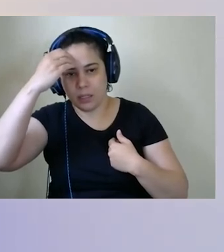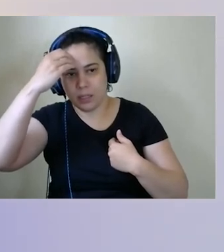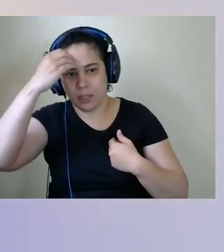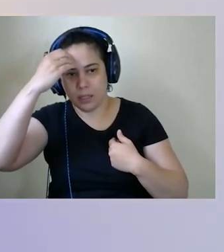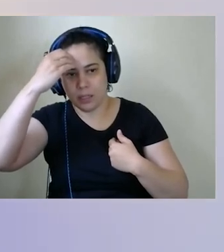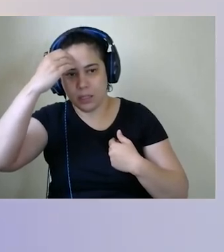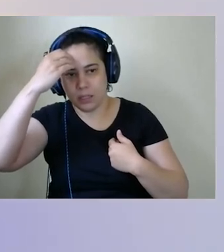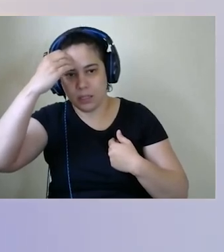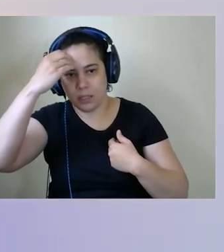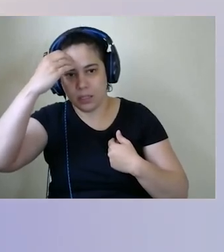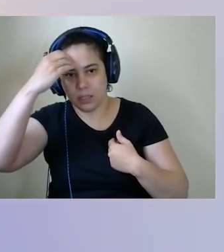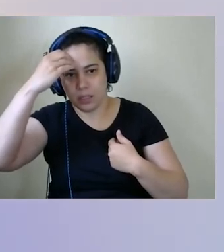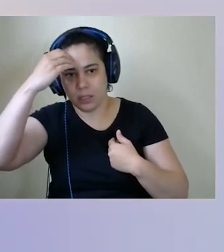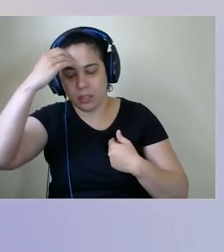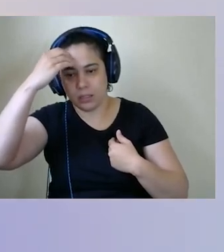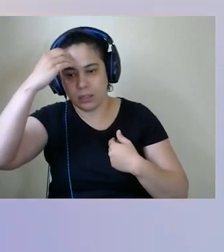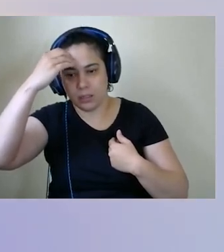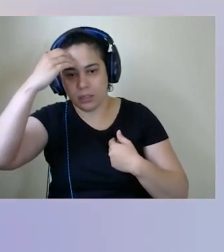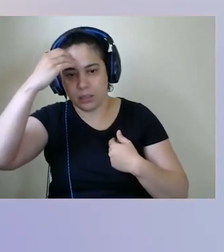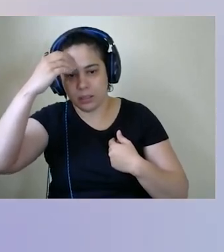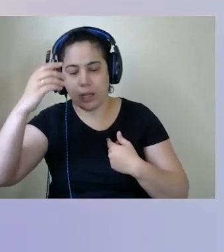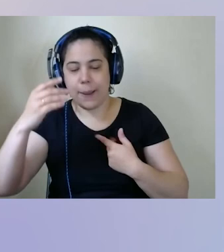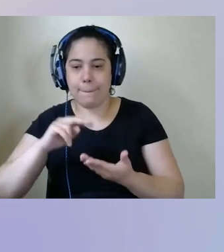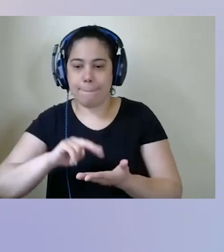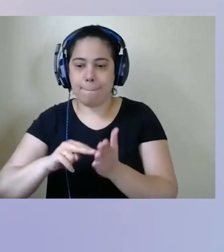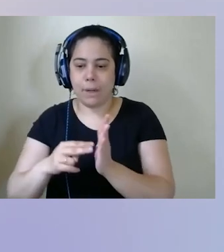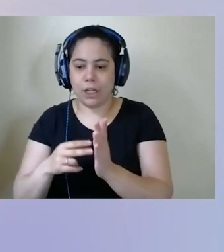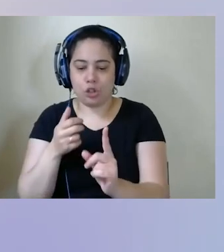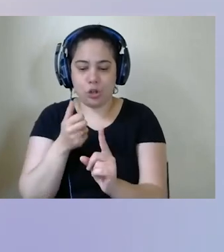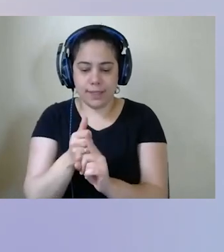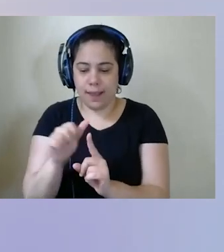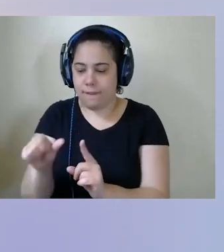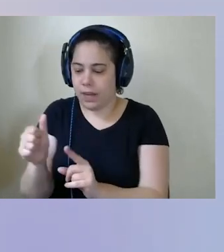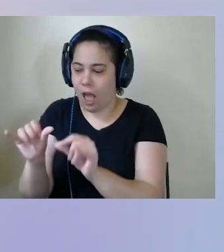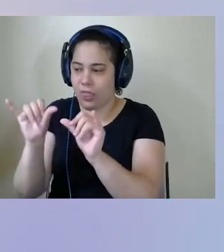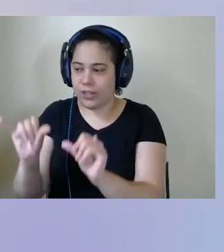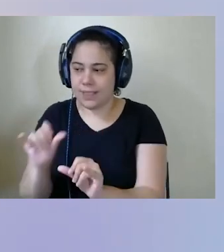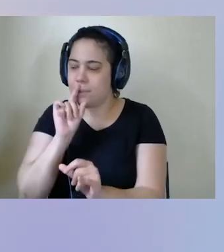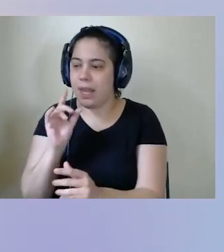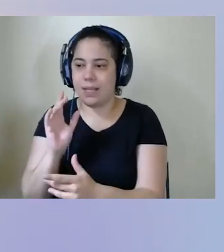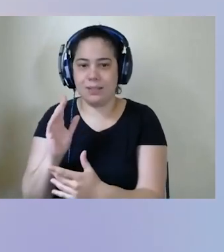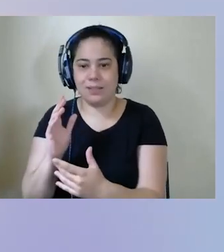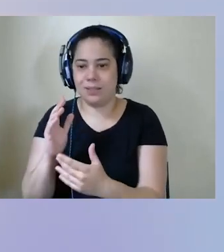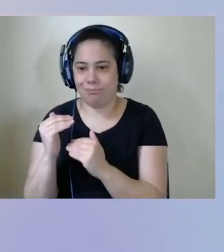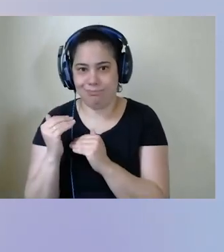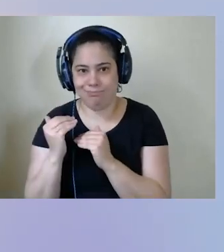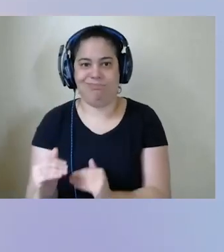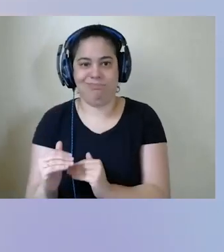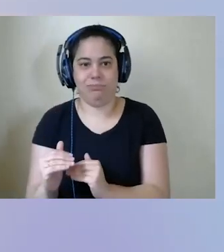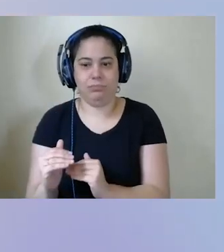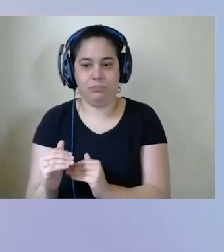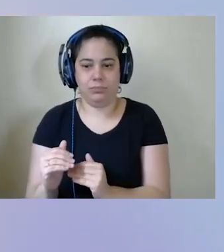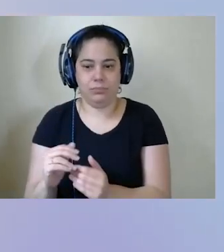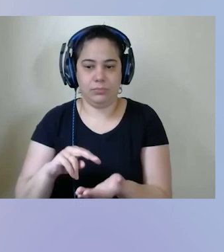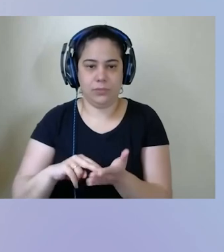a very impaired self-other system, and you find yourself then